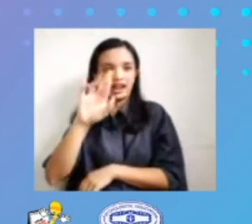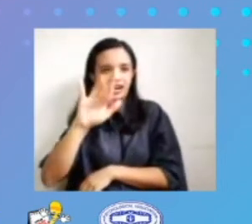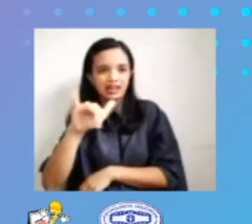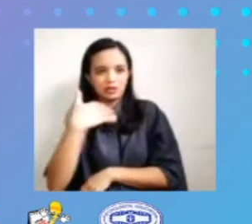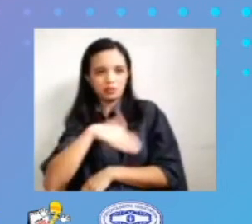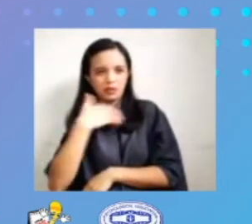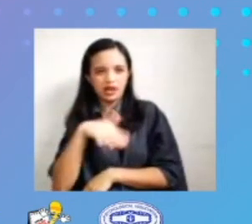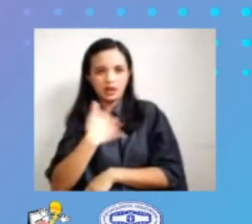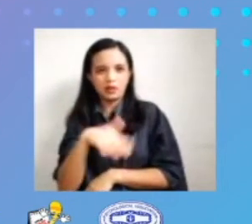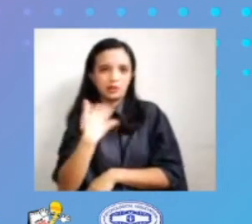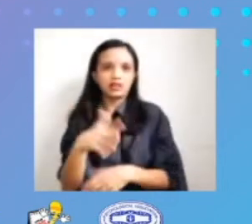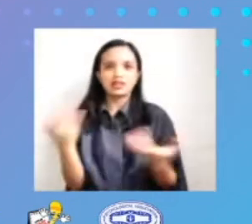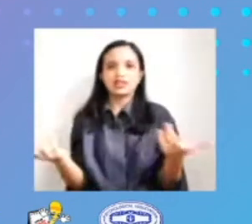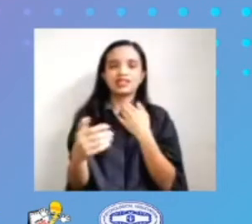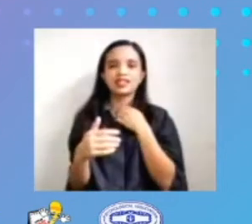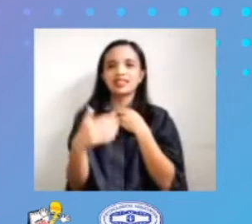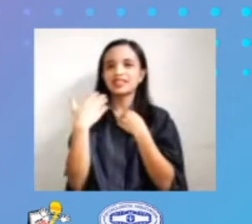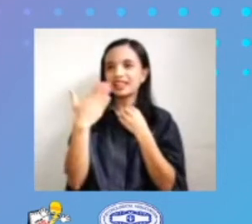Hi, Pao!